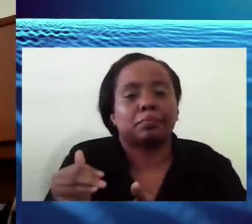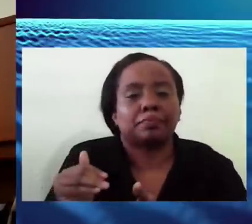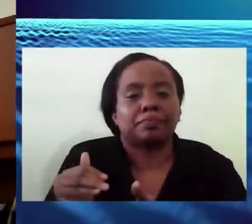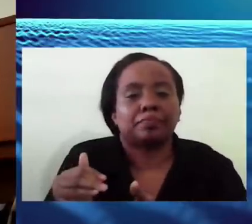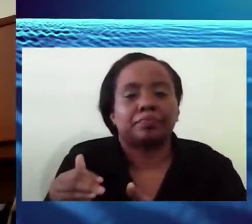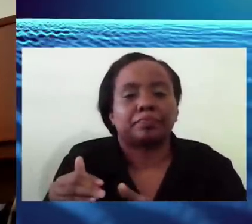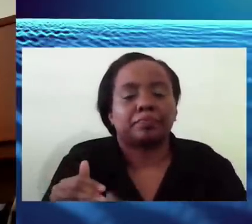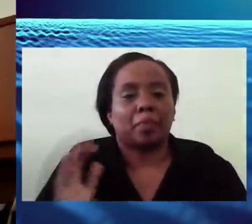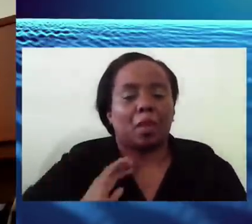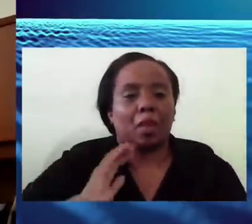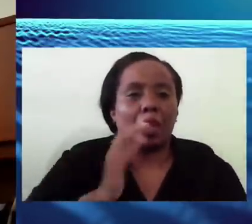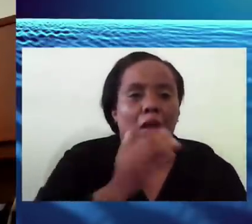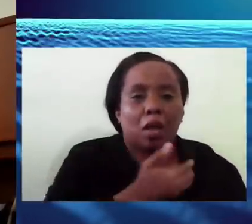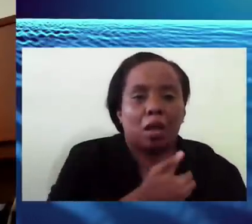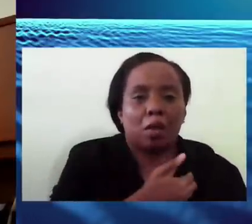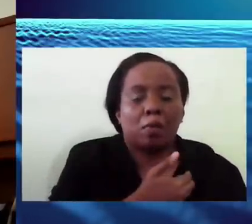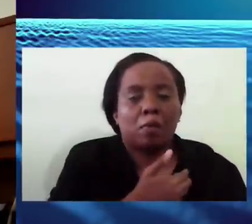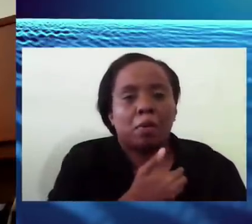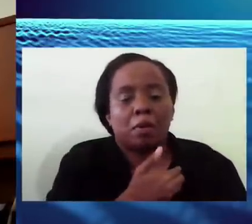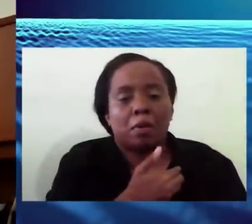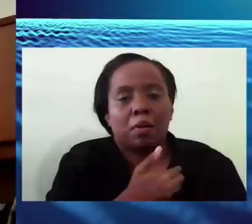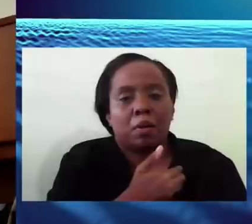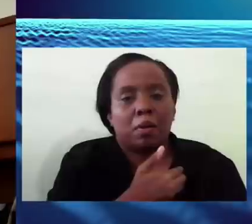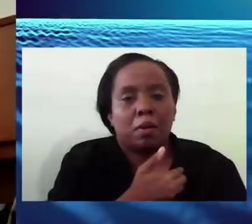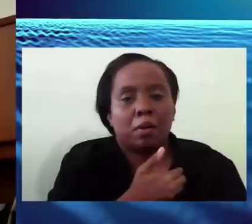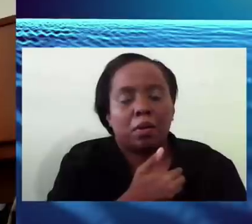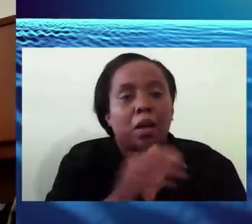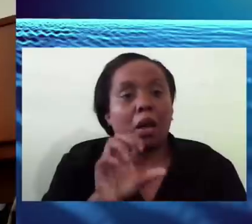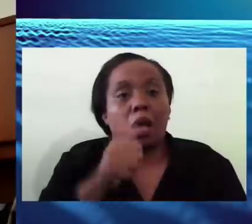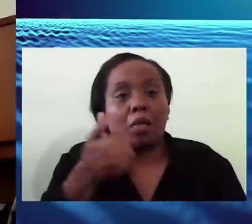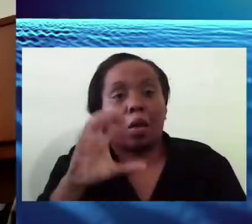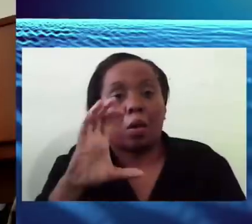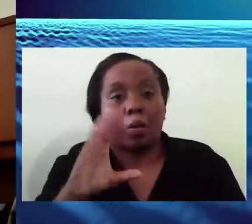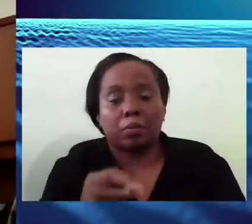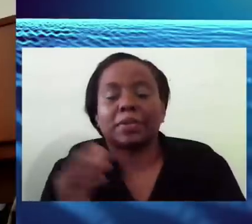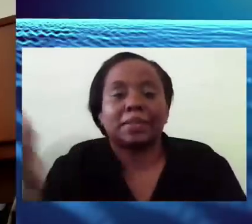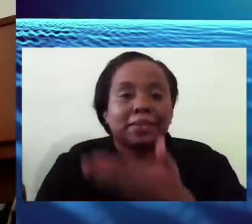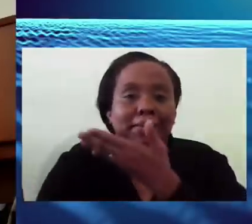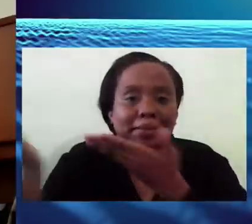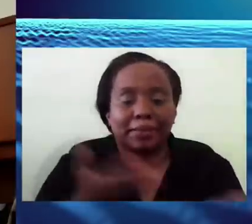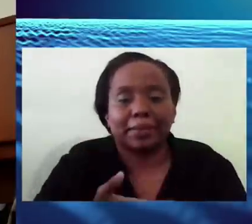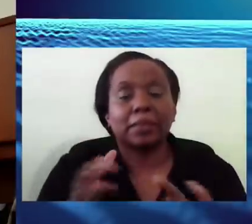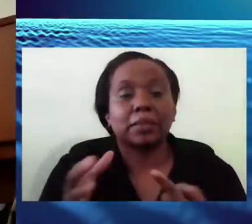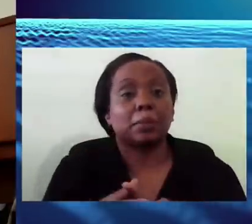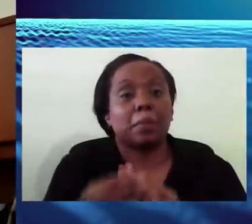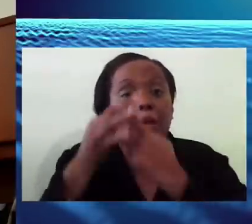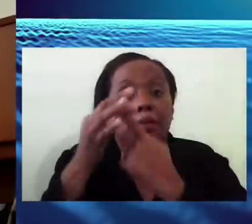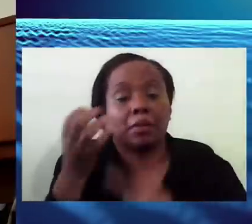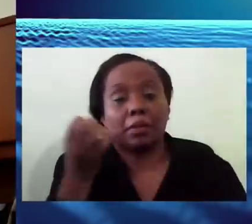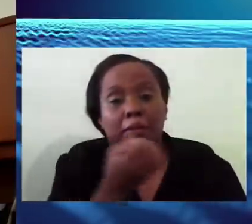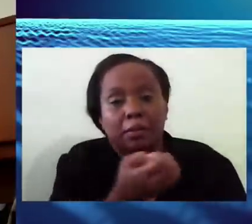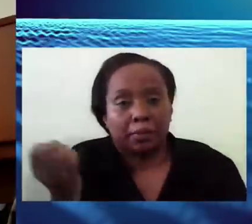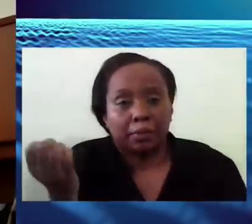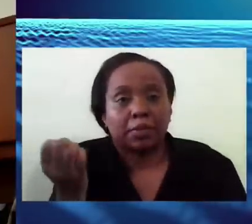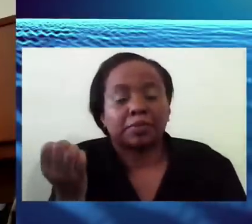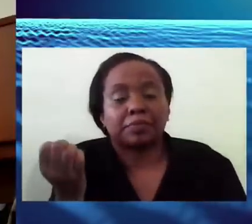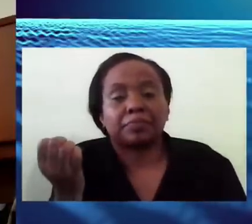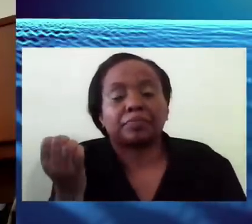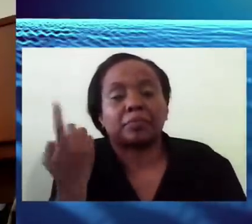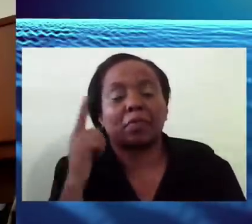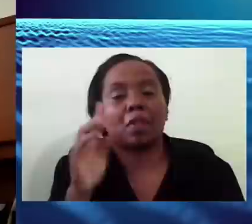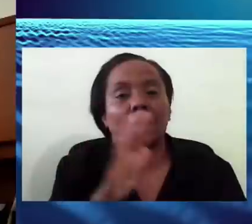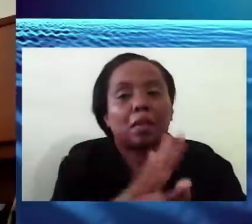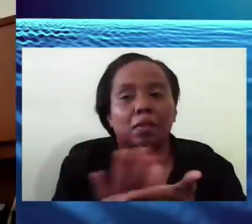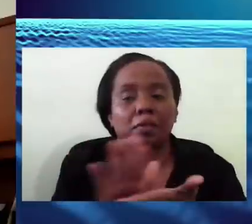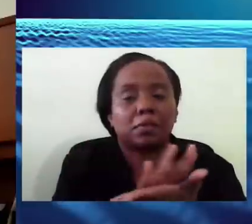partners did not hesitate to support us. They sent additional equipment, specialist equipment, to ensure that we could clean the